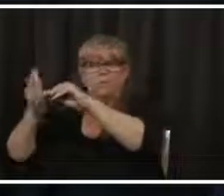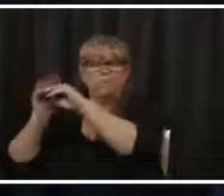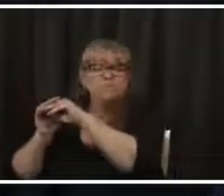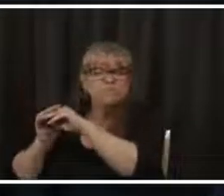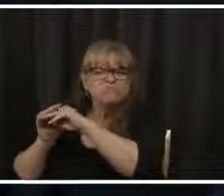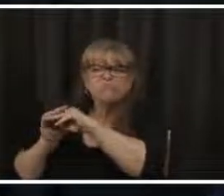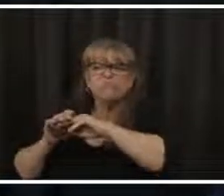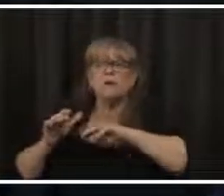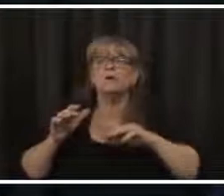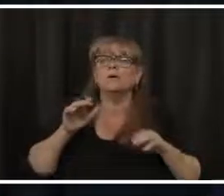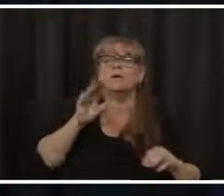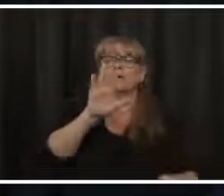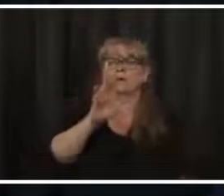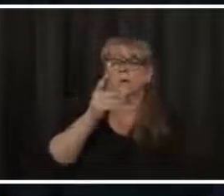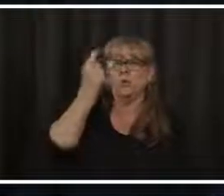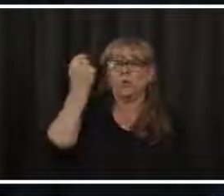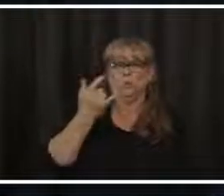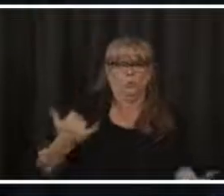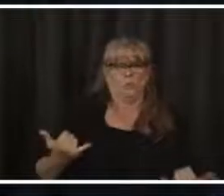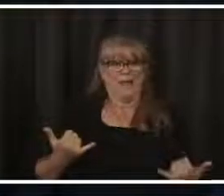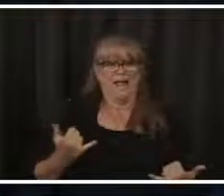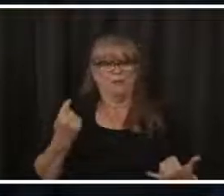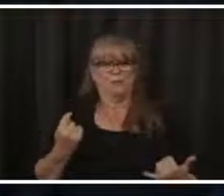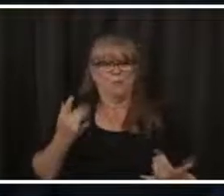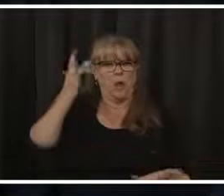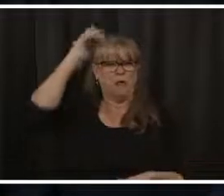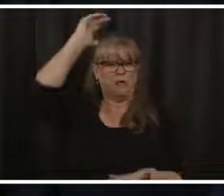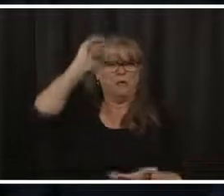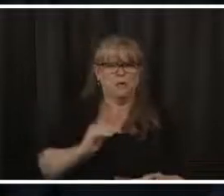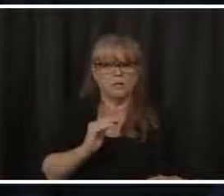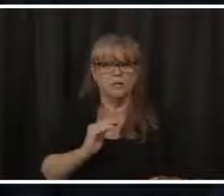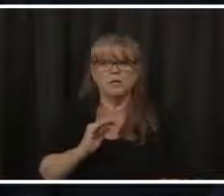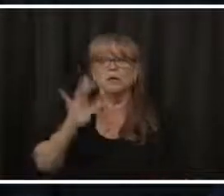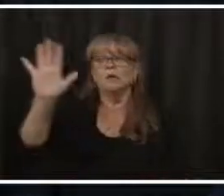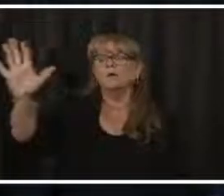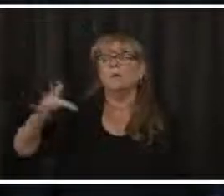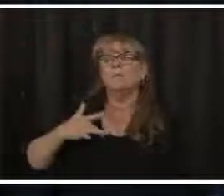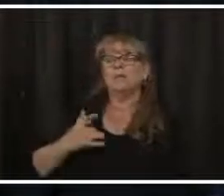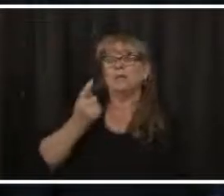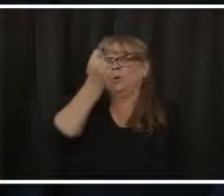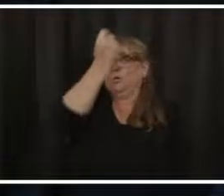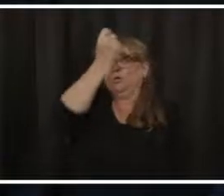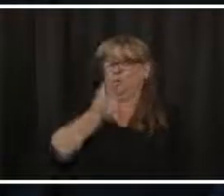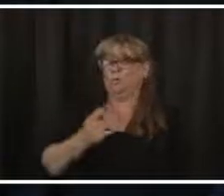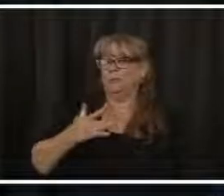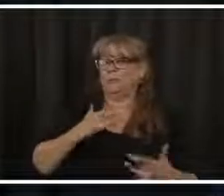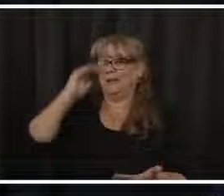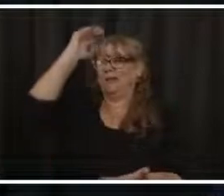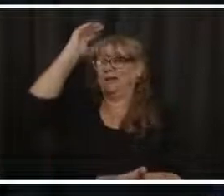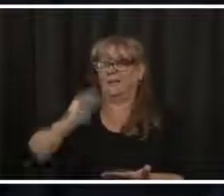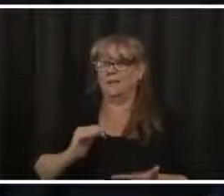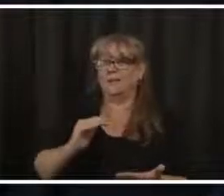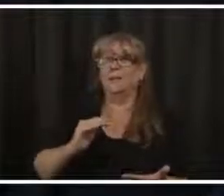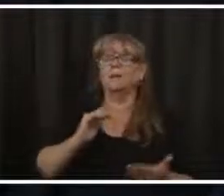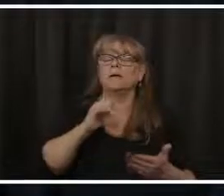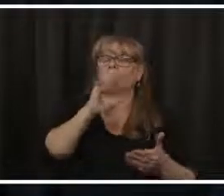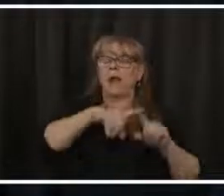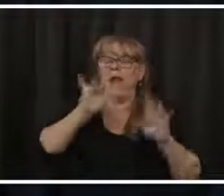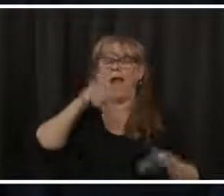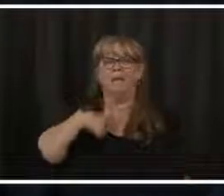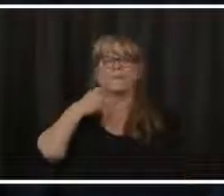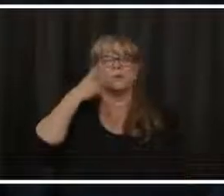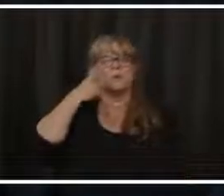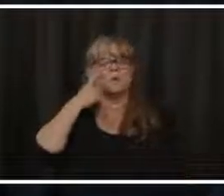So if you look at every Tuesday, we often have the highest positivity rate. I think what we really need to watch is the next few days. We only